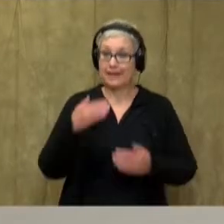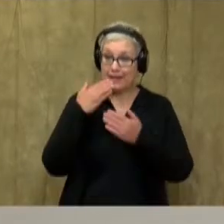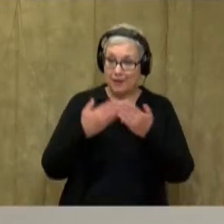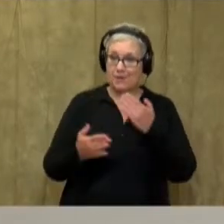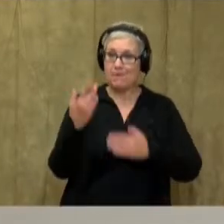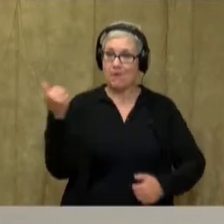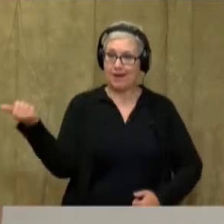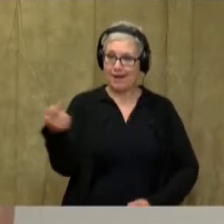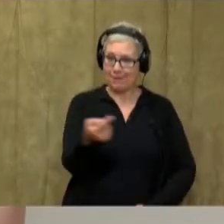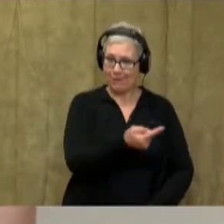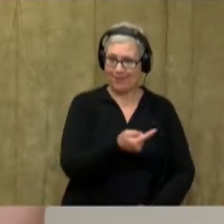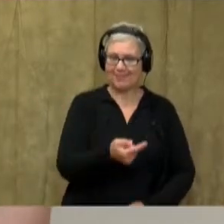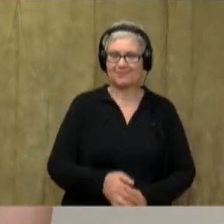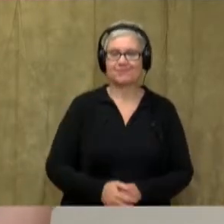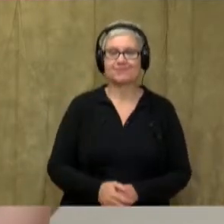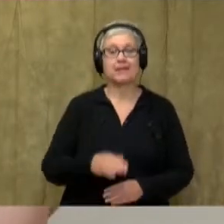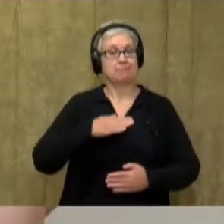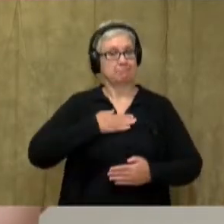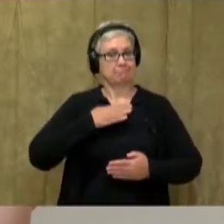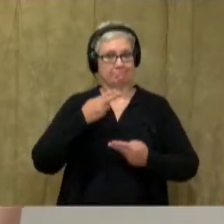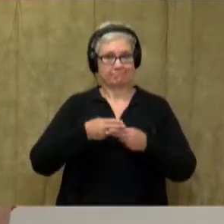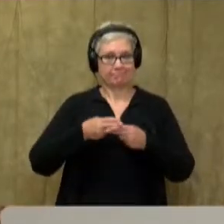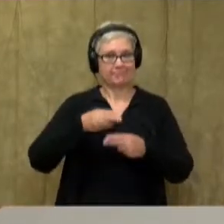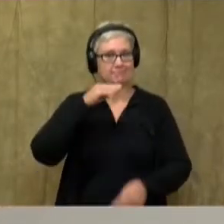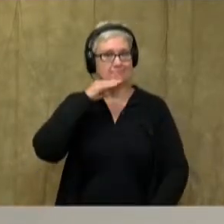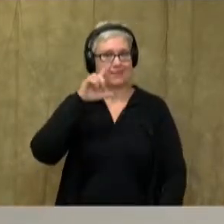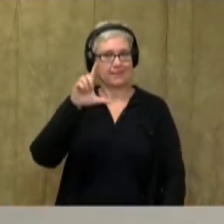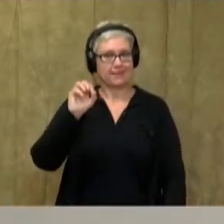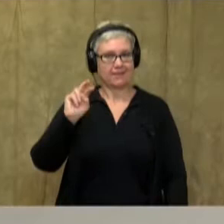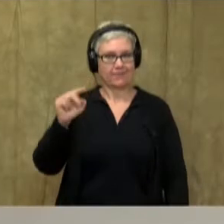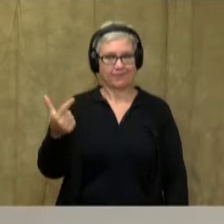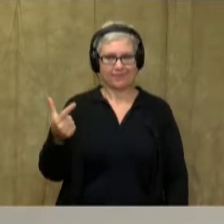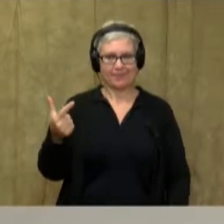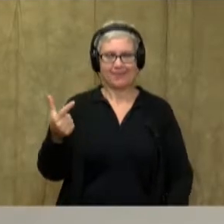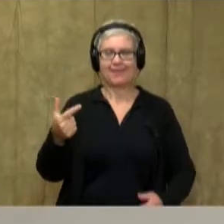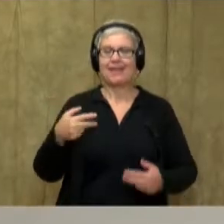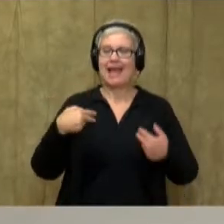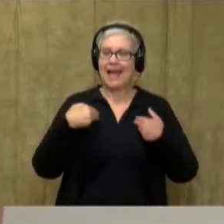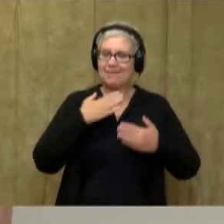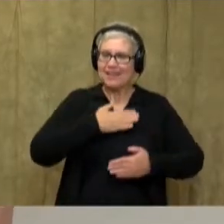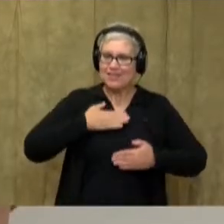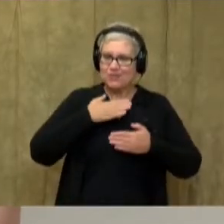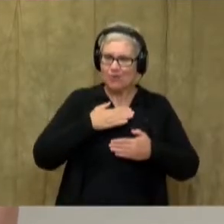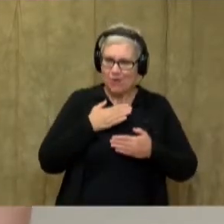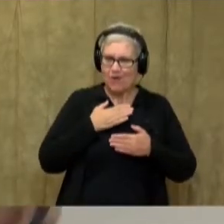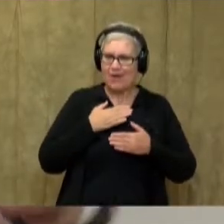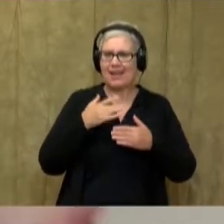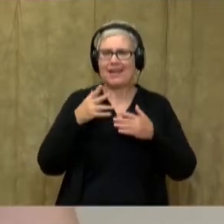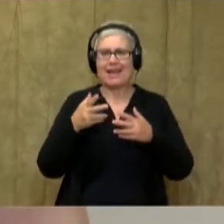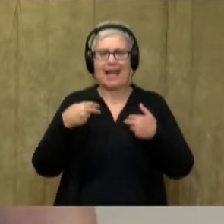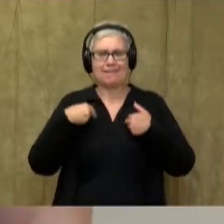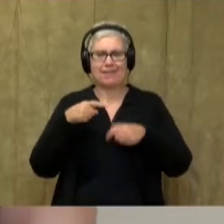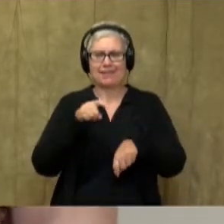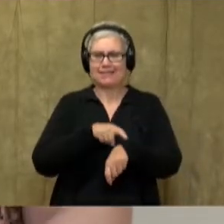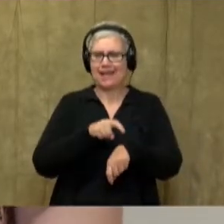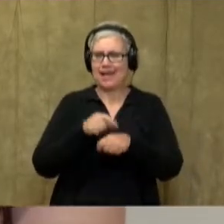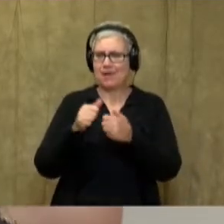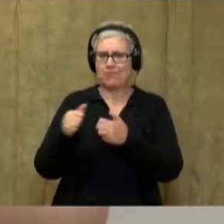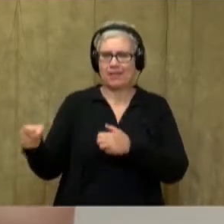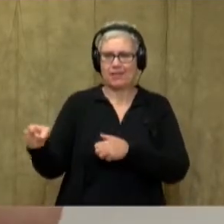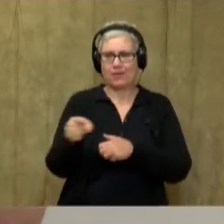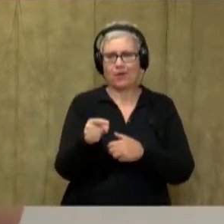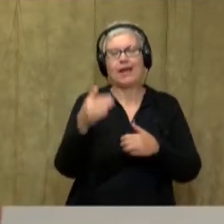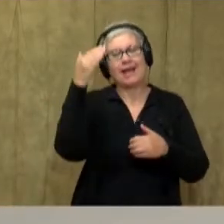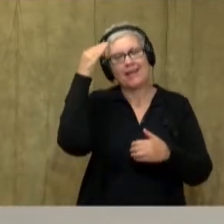morning, everyone. I am Miss Long, and I've really enjoyed spending this time with you. I know we're separated by distance, but